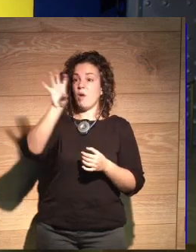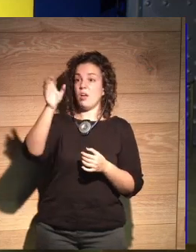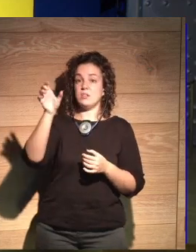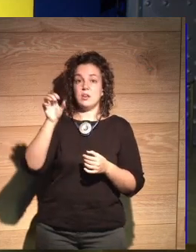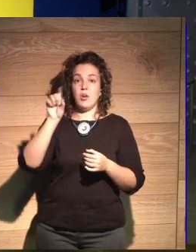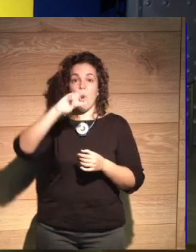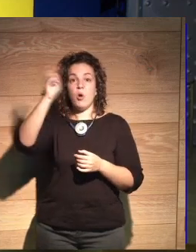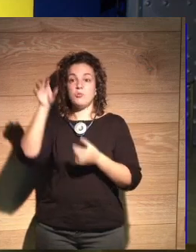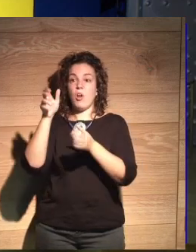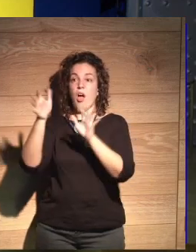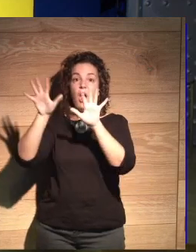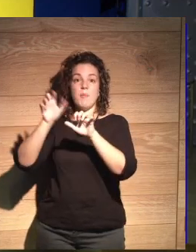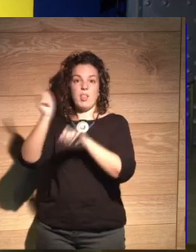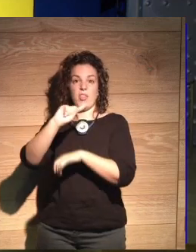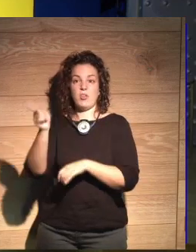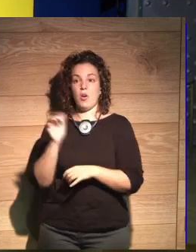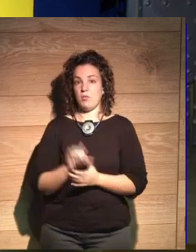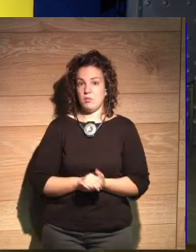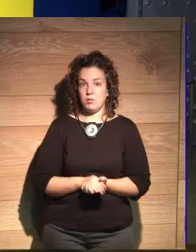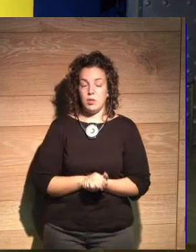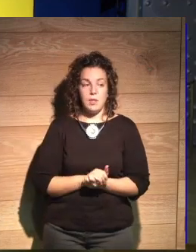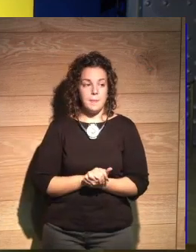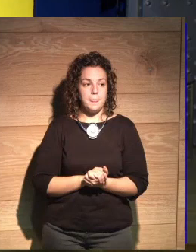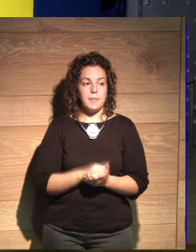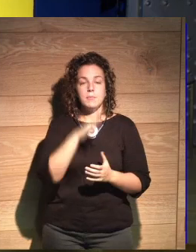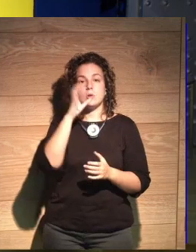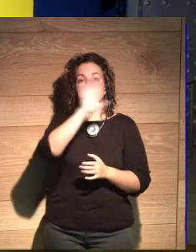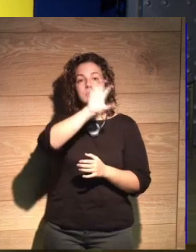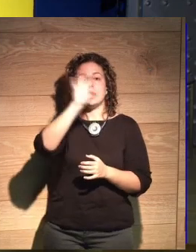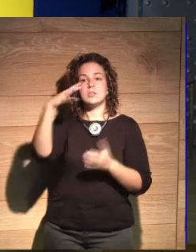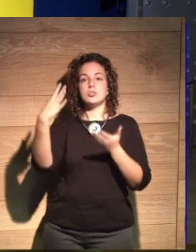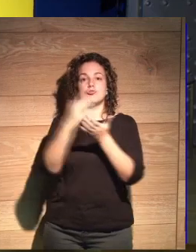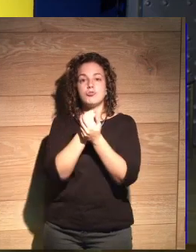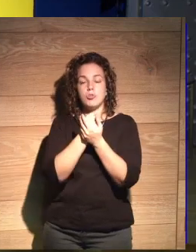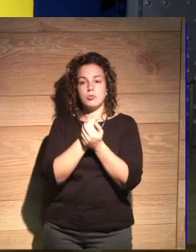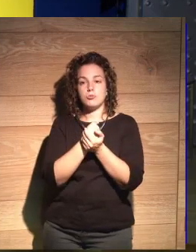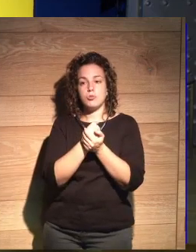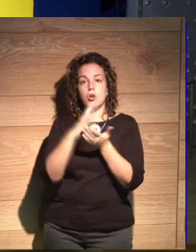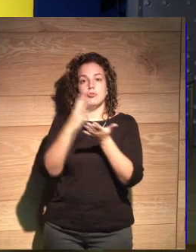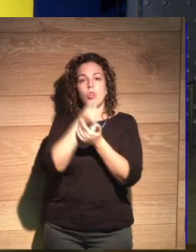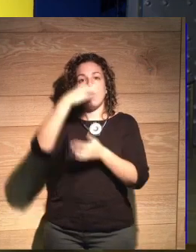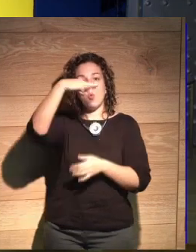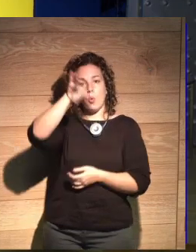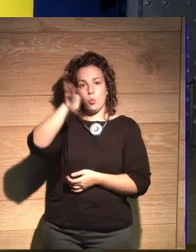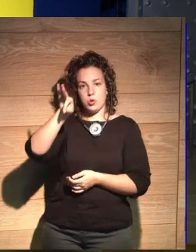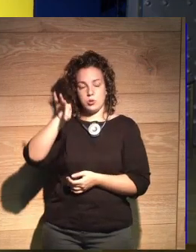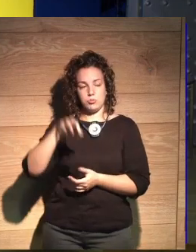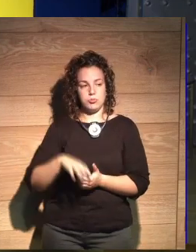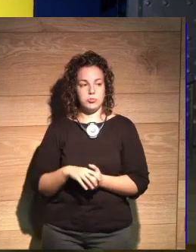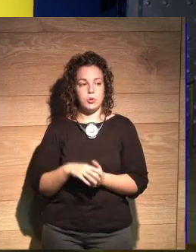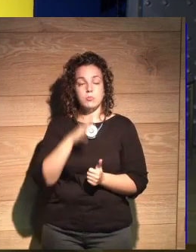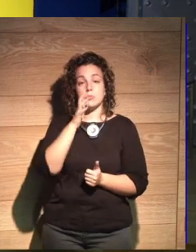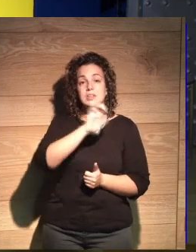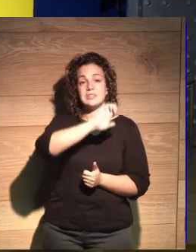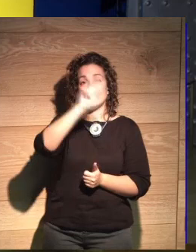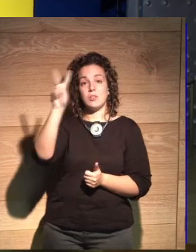but Portugal is unique and Bolivia is unique. The United States shares problems of health care and education with other countries,